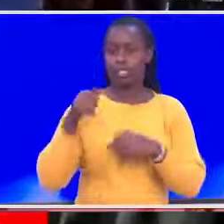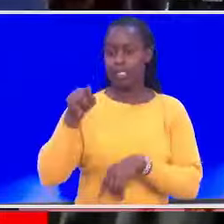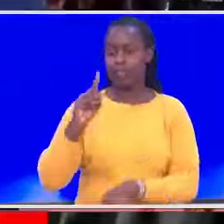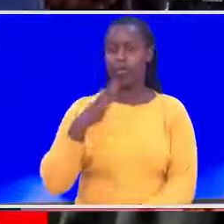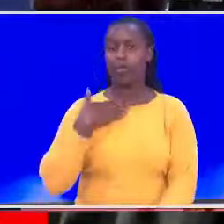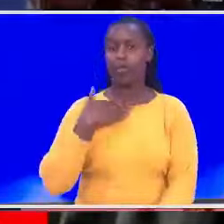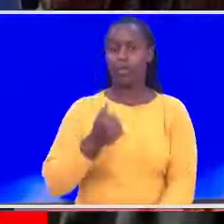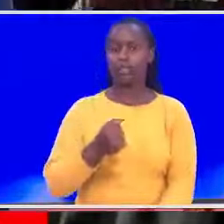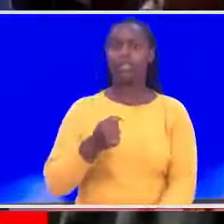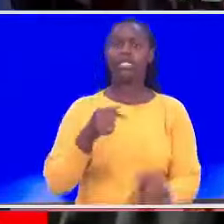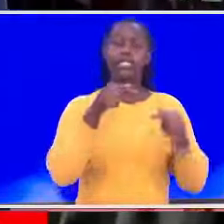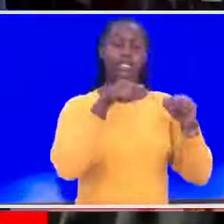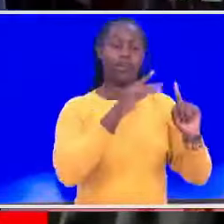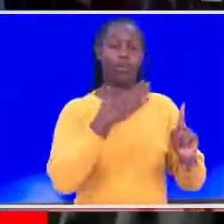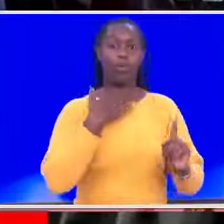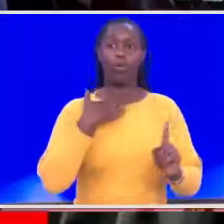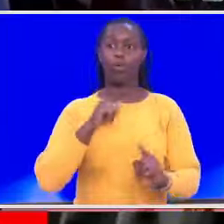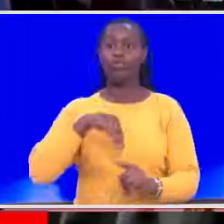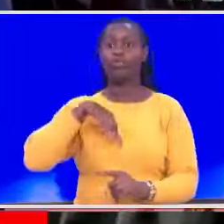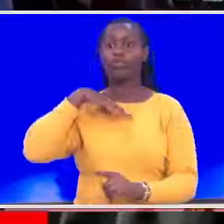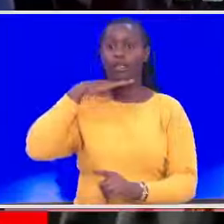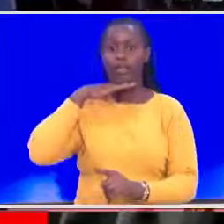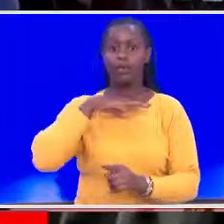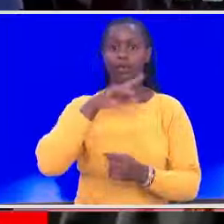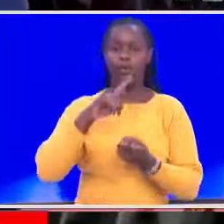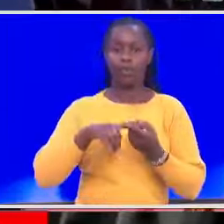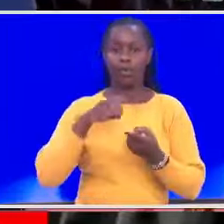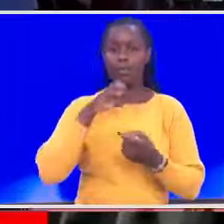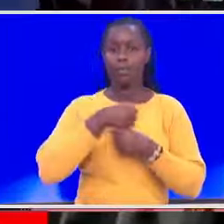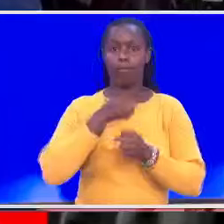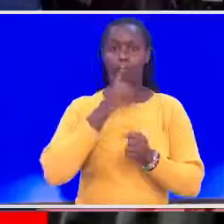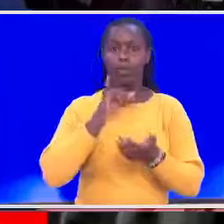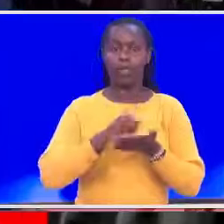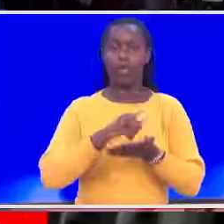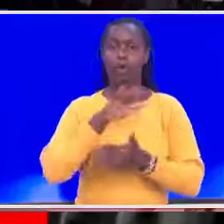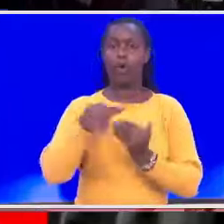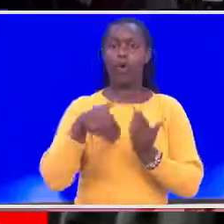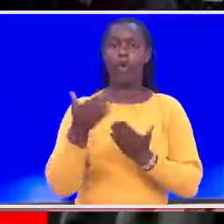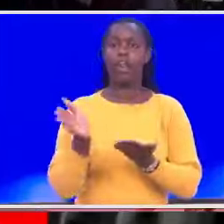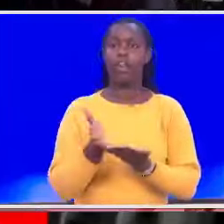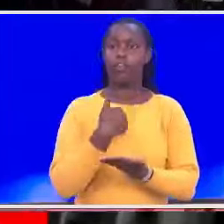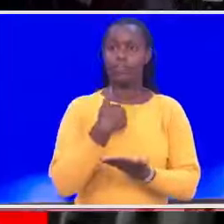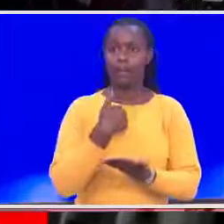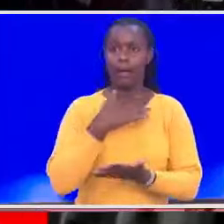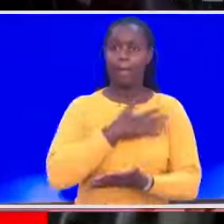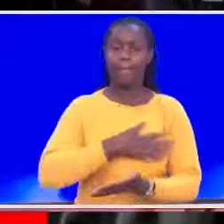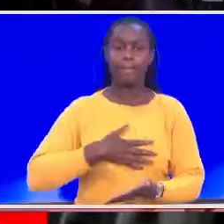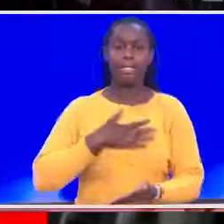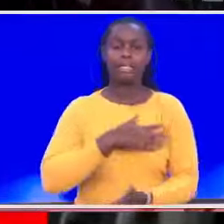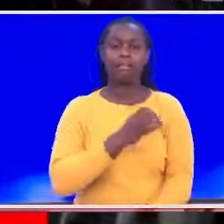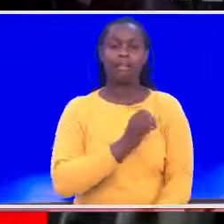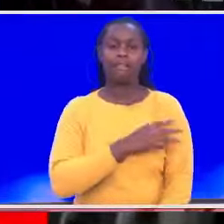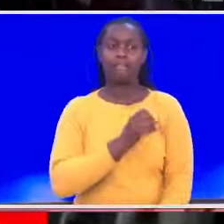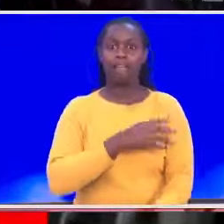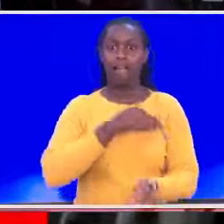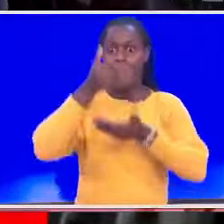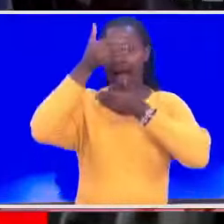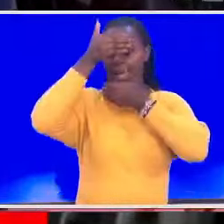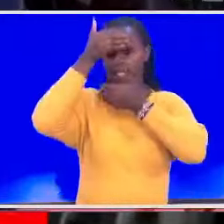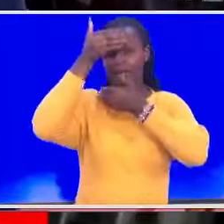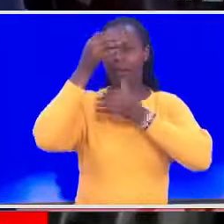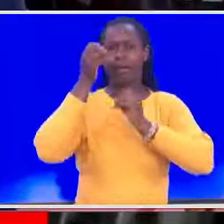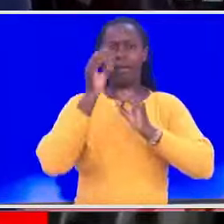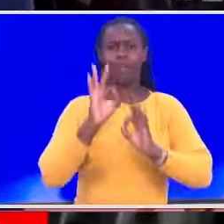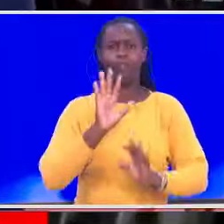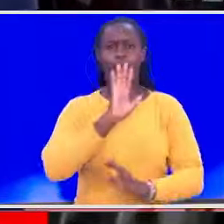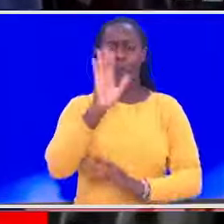die, in fact, fighting one of these enemies. And so, musikubali kuogopa Al-Shabaab. Kama mdosi wenyu hakuwa